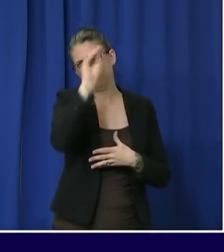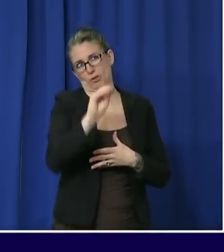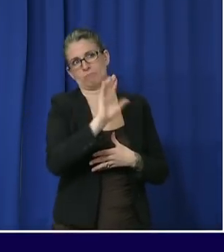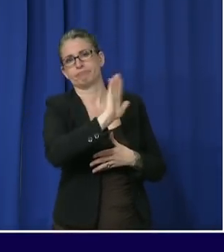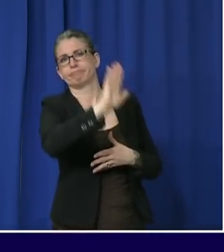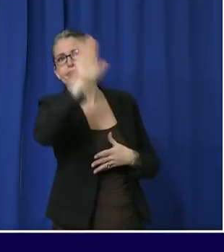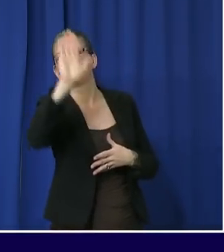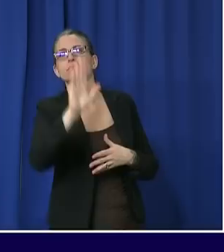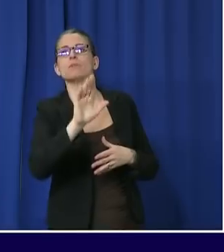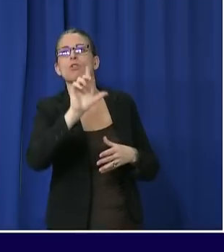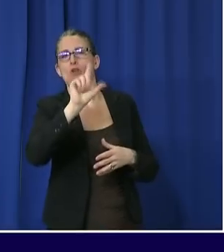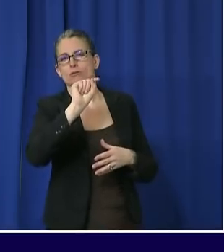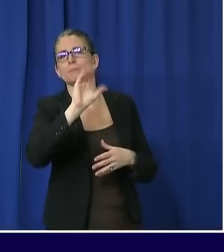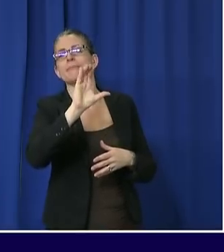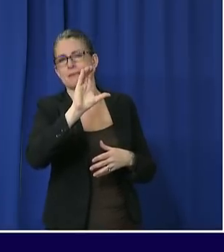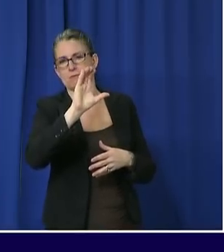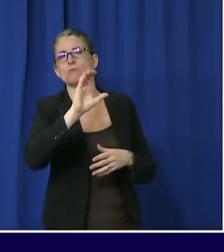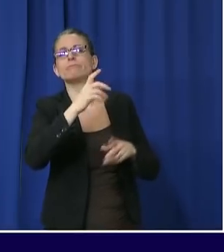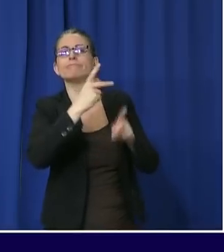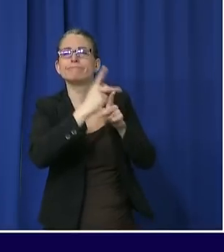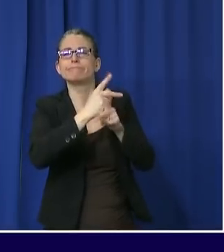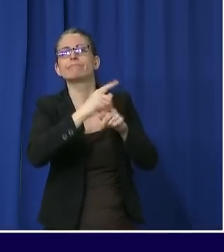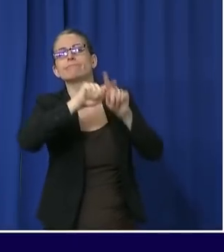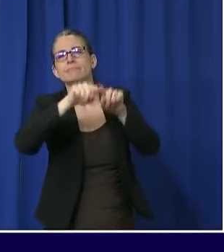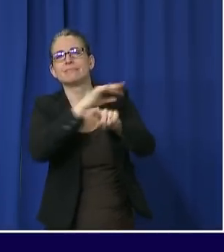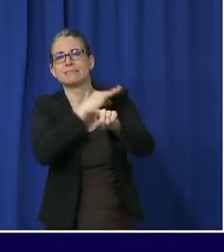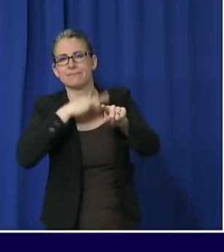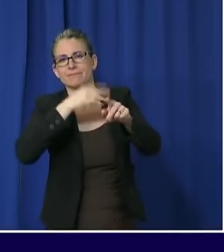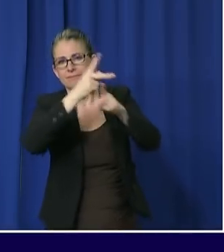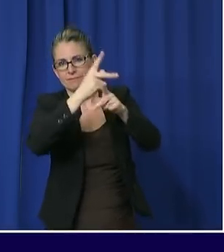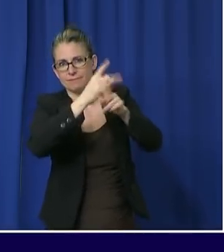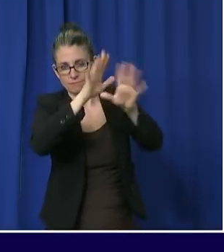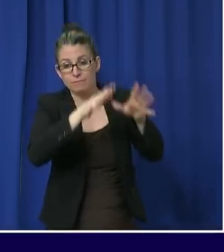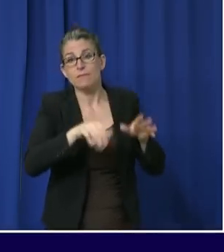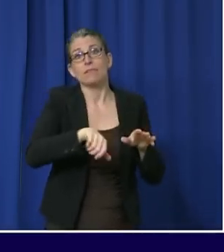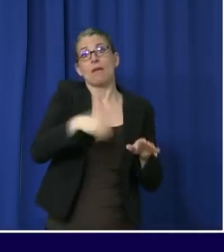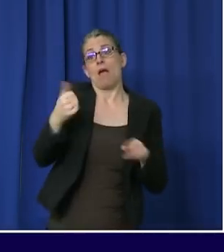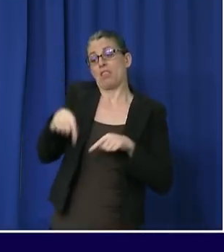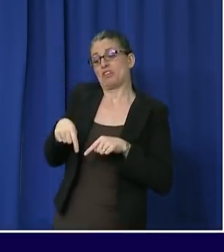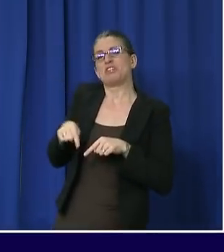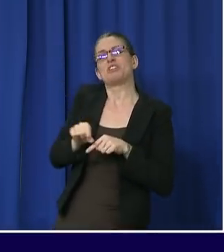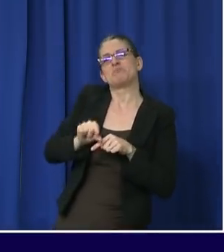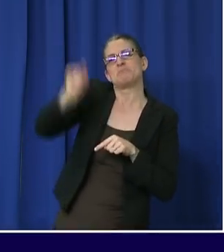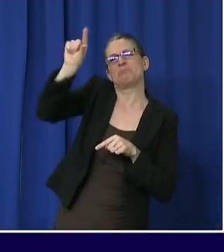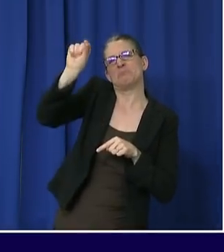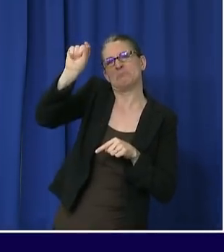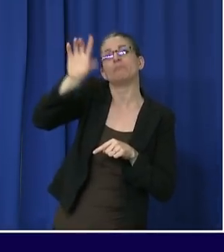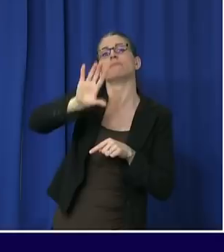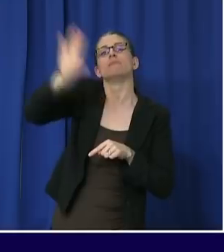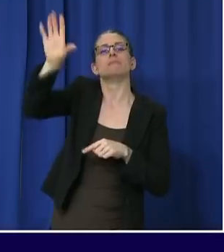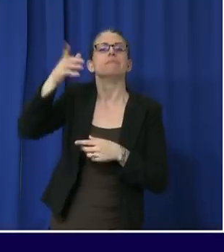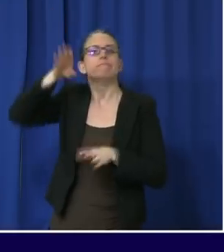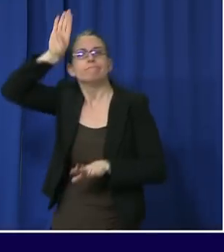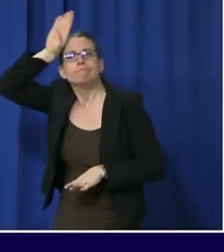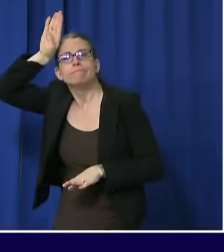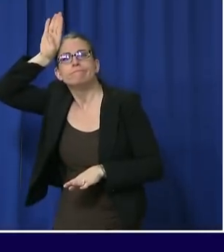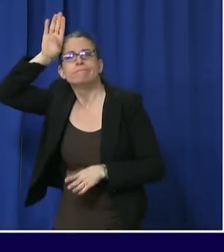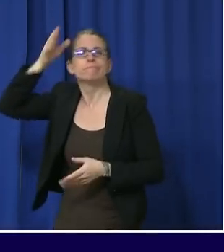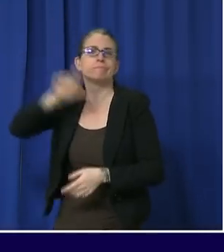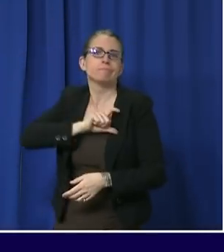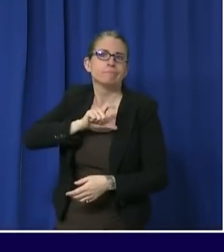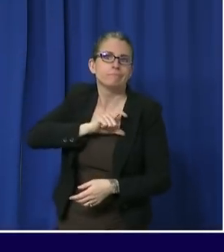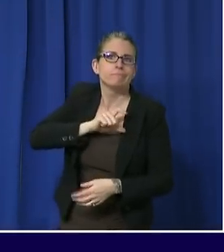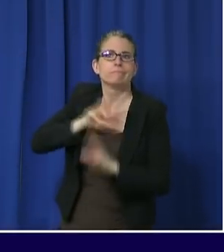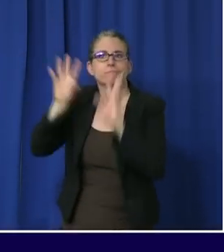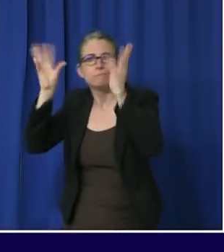those orders are going to local fire, rescue, and EMS facilities across the state. That is to say, Maine CDC